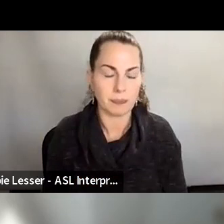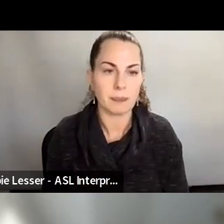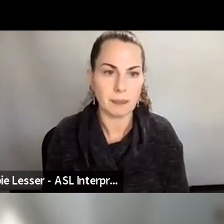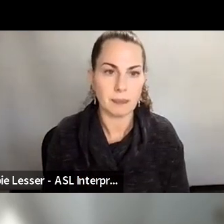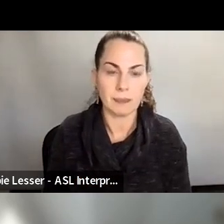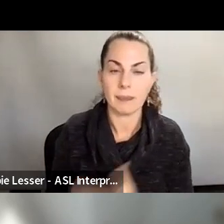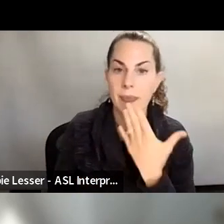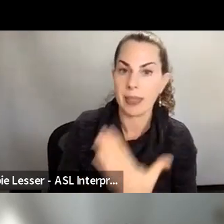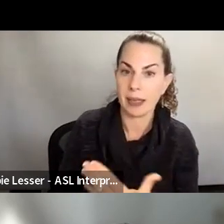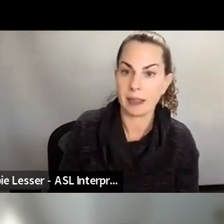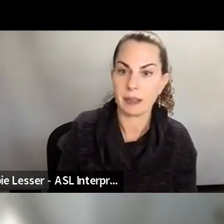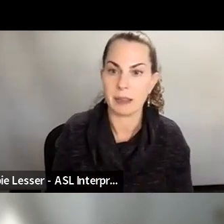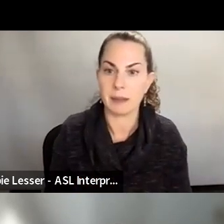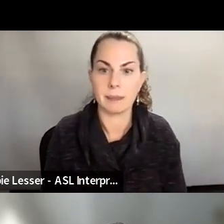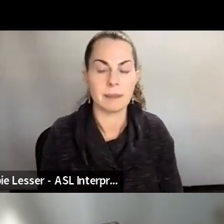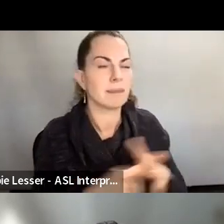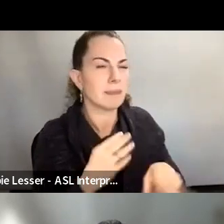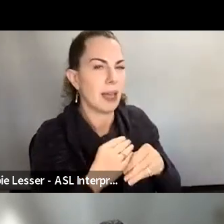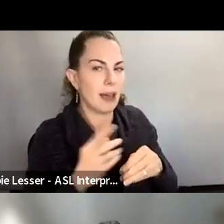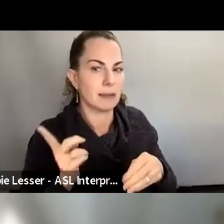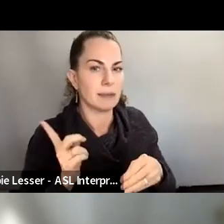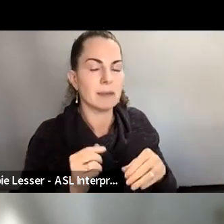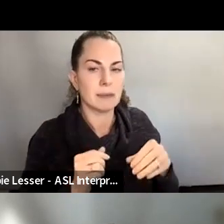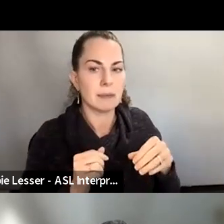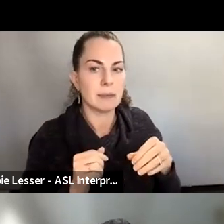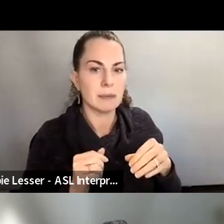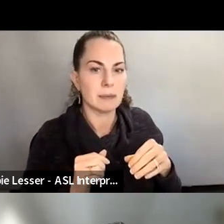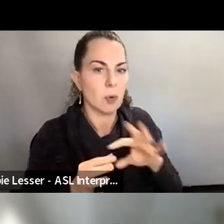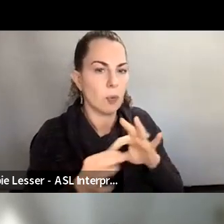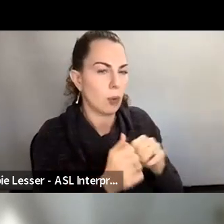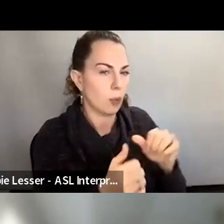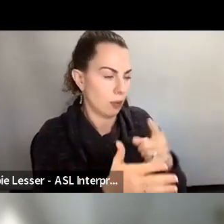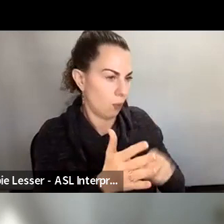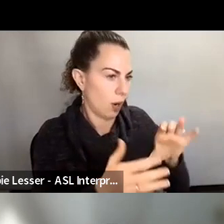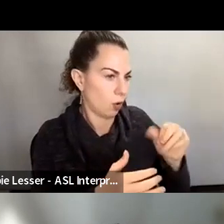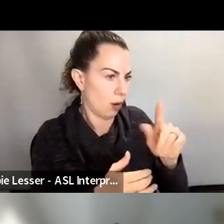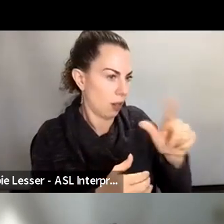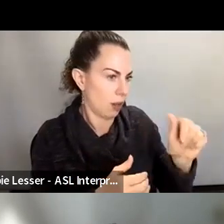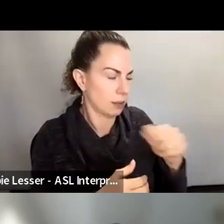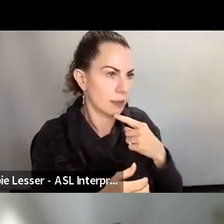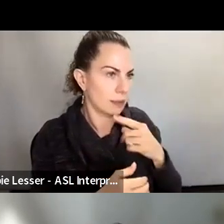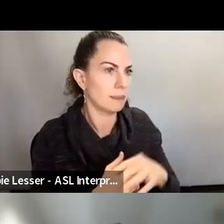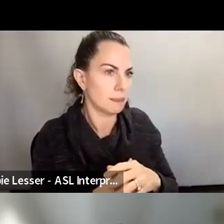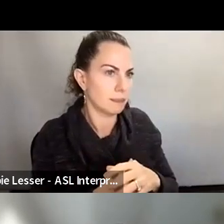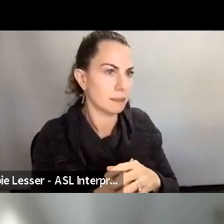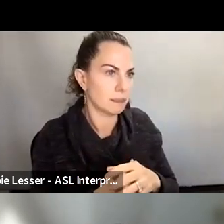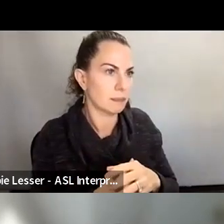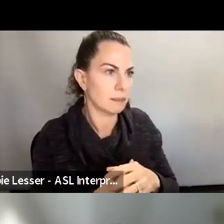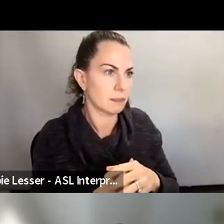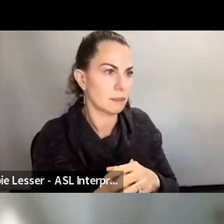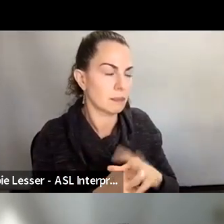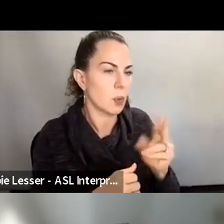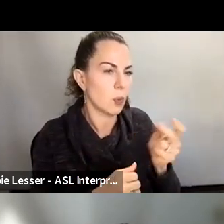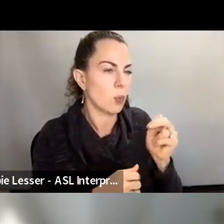Thanks. I mean, the other thing I Michael? was too, along the lines of what Carla's saying is, this is when people are past their